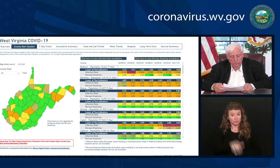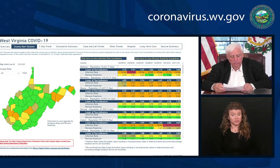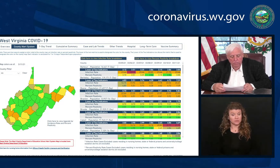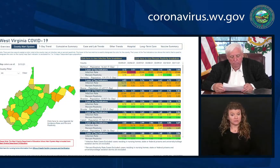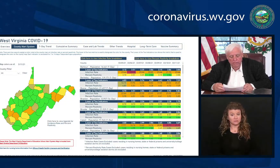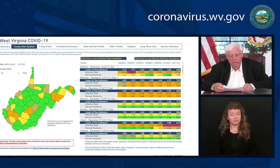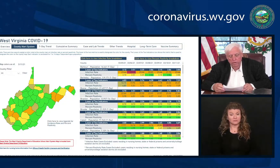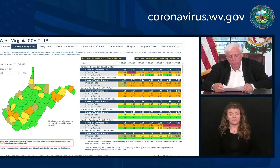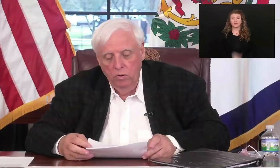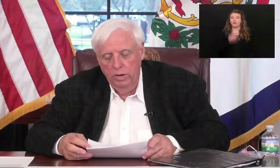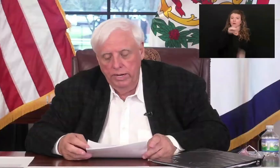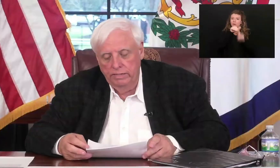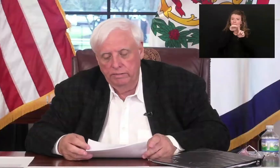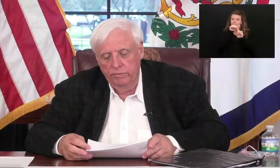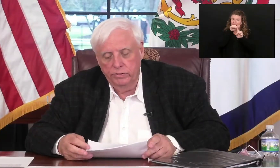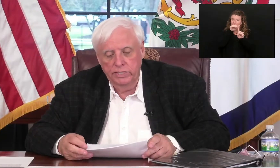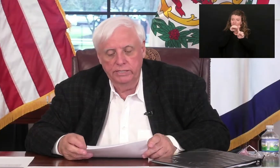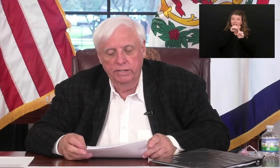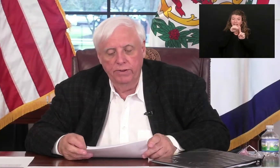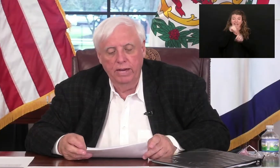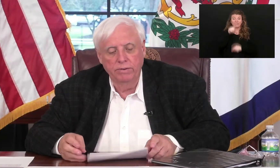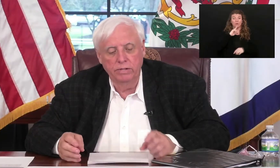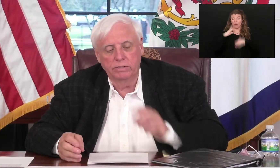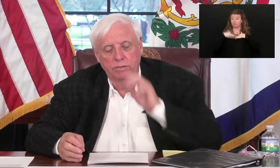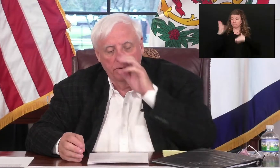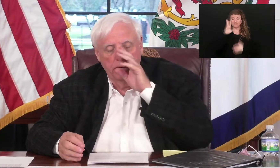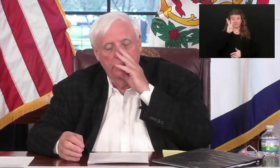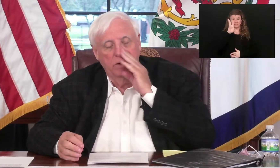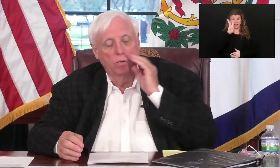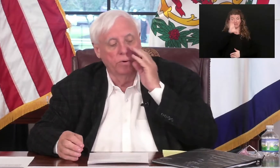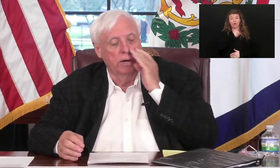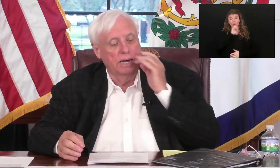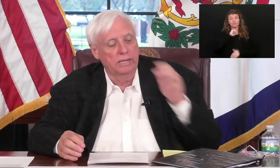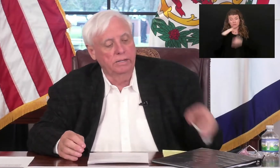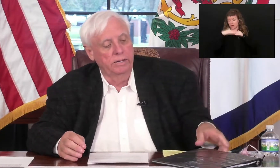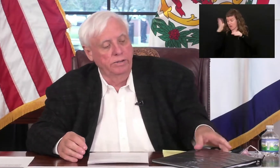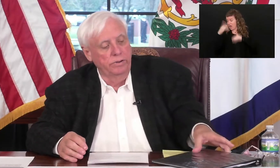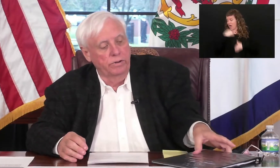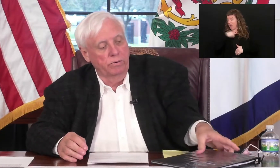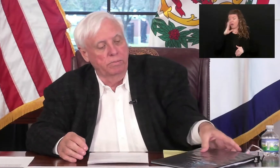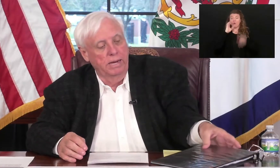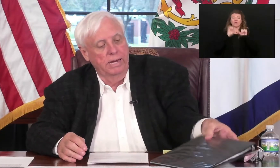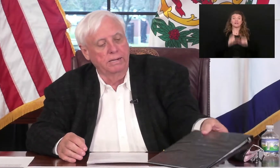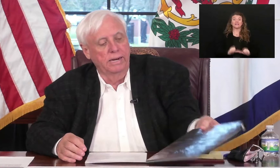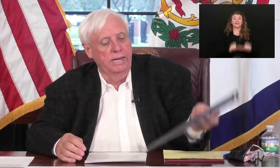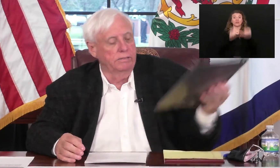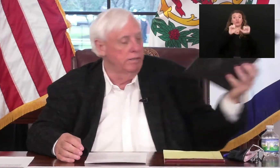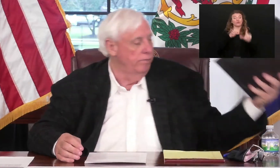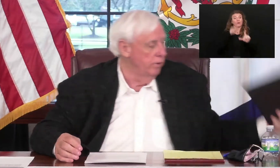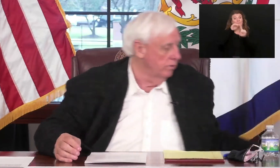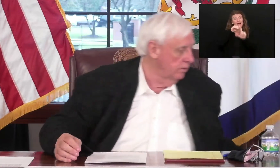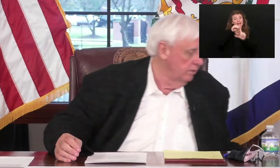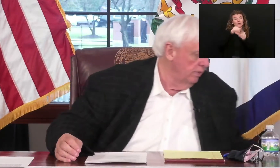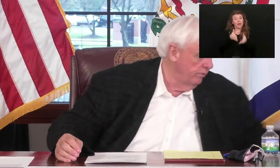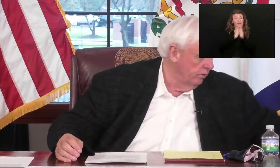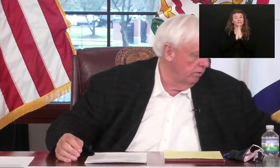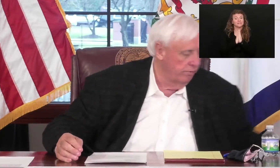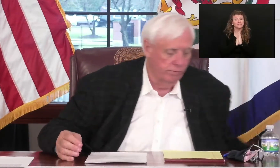A reminder always, if you're 65 years and older, I continue to remind and ask if